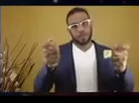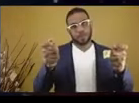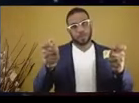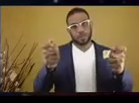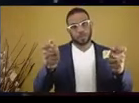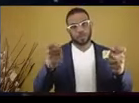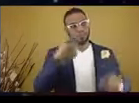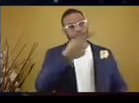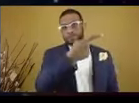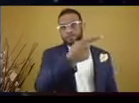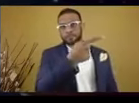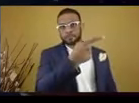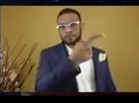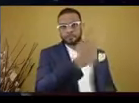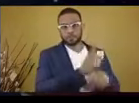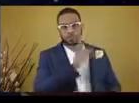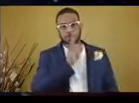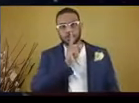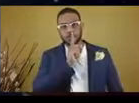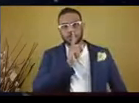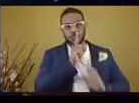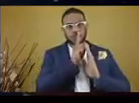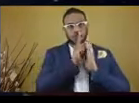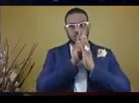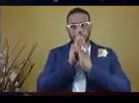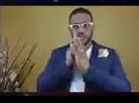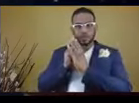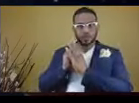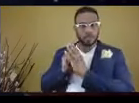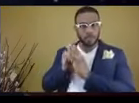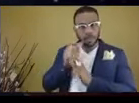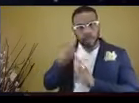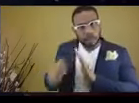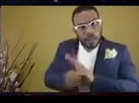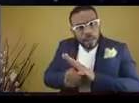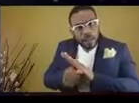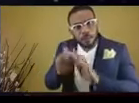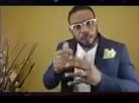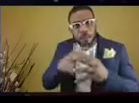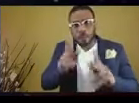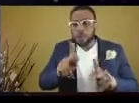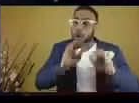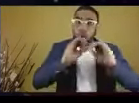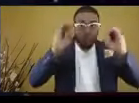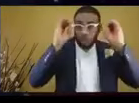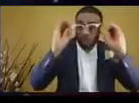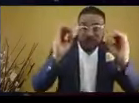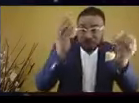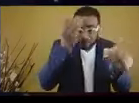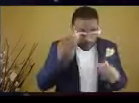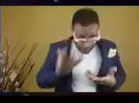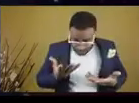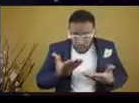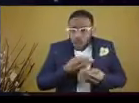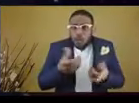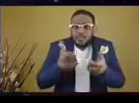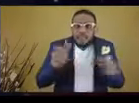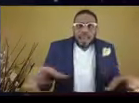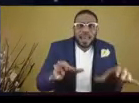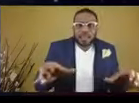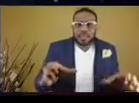they kept everything from the American people. There was no education, no fast